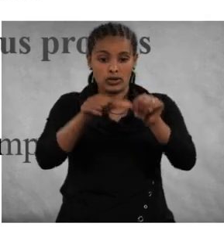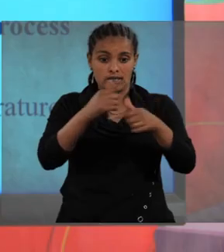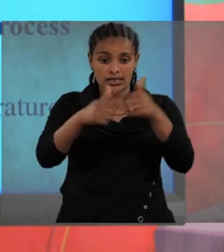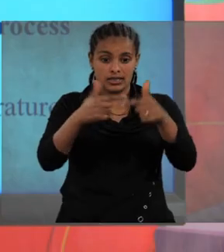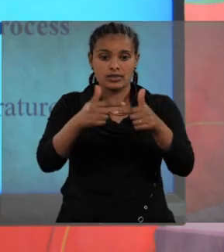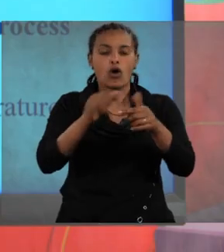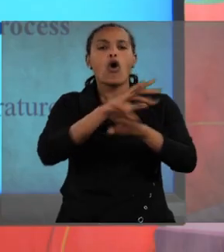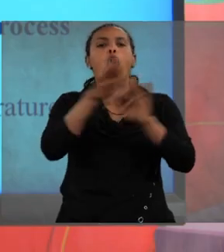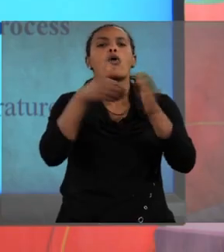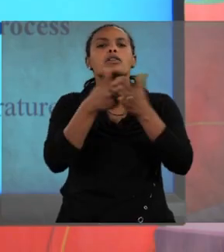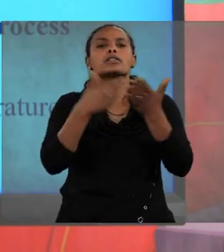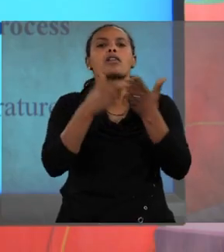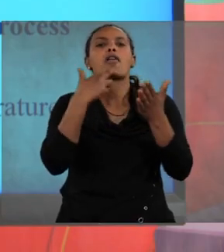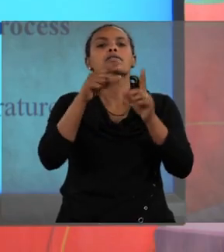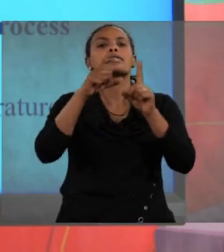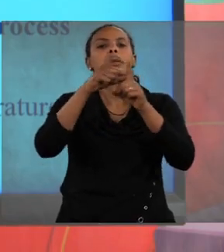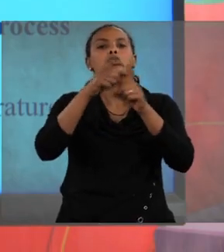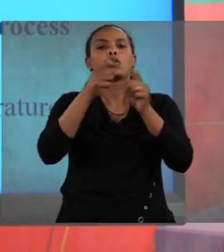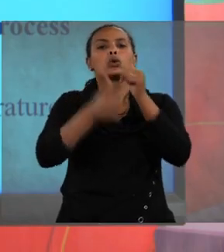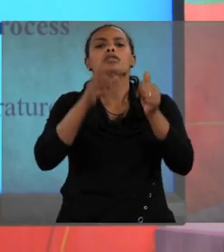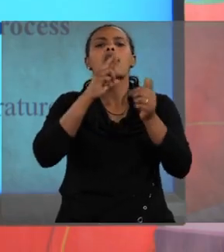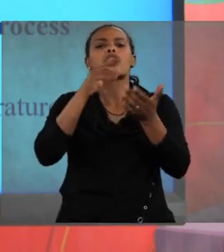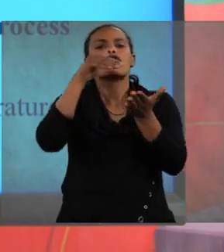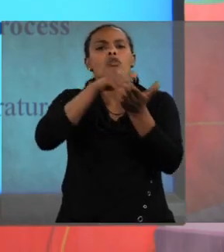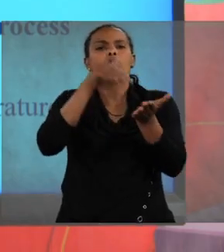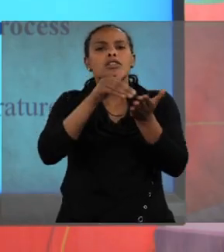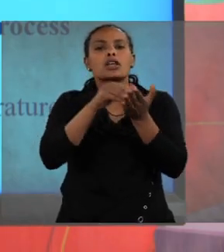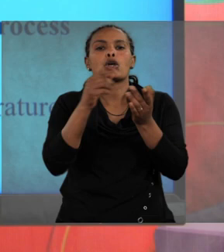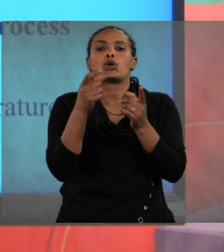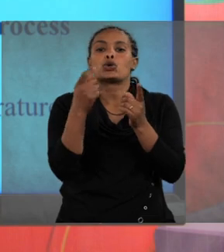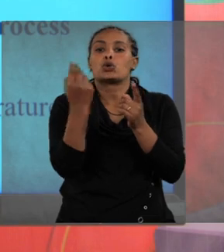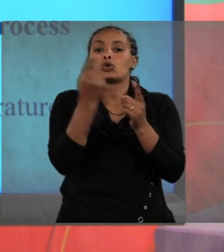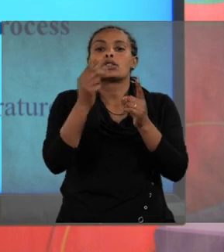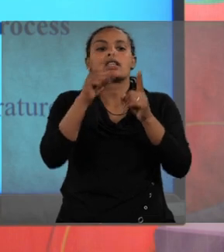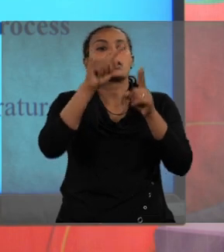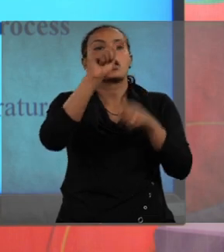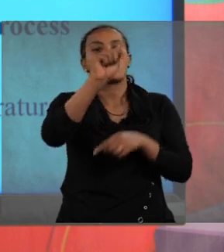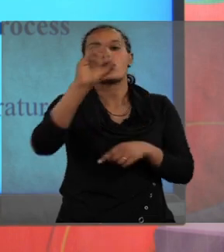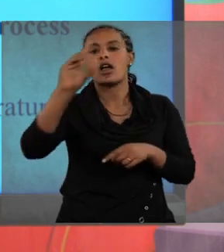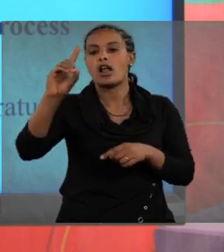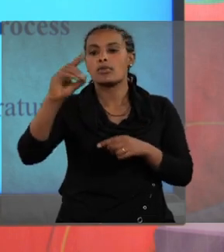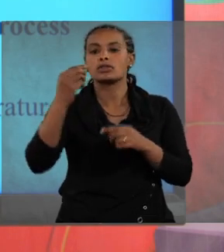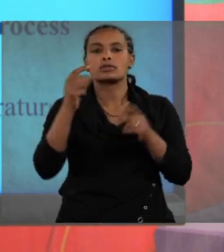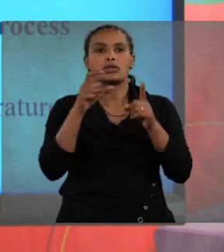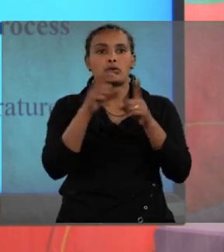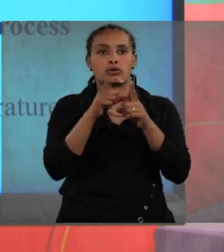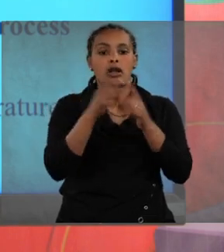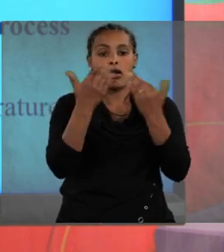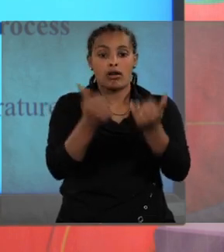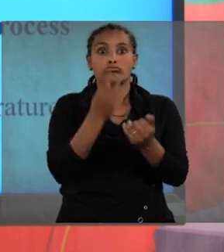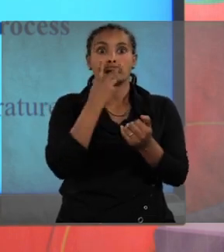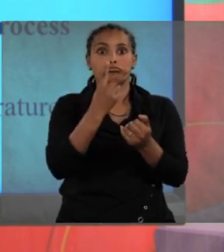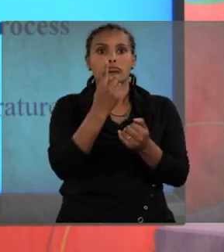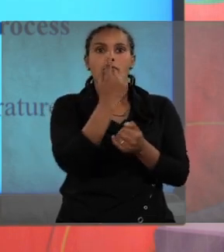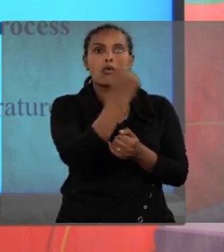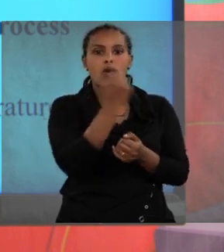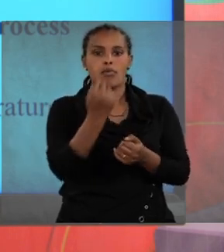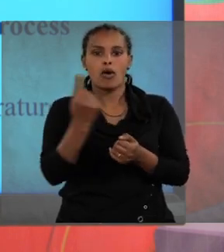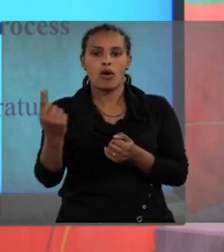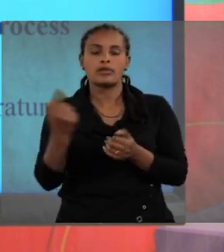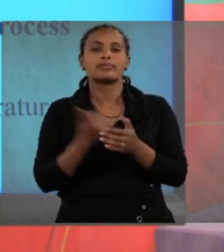on. All these are terms which are frequently used in thermodynamics. Let us see each one by